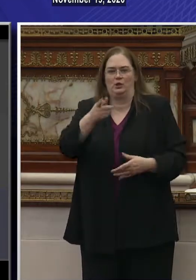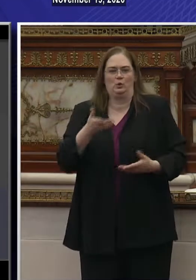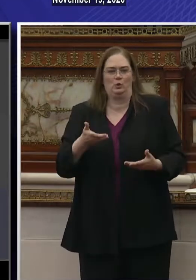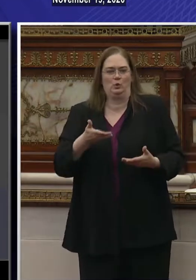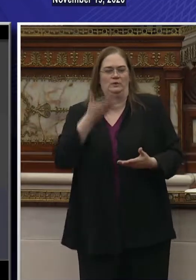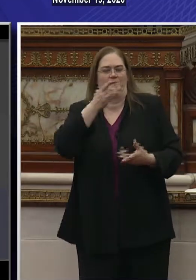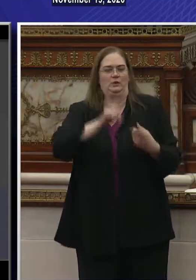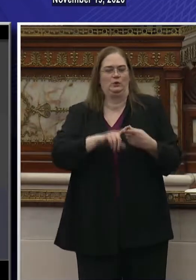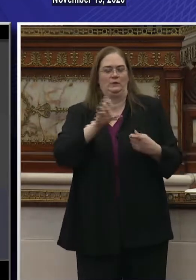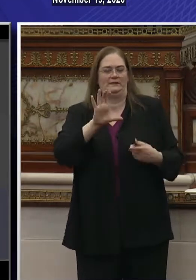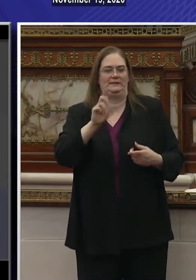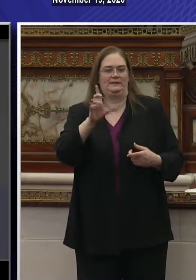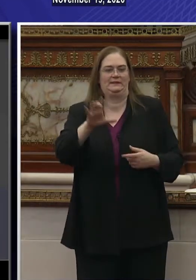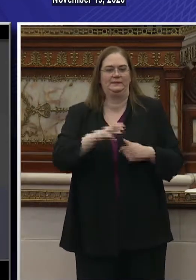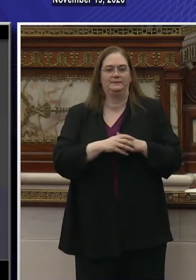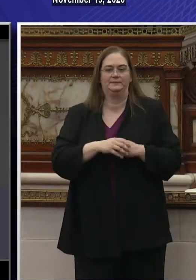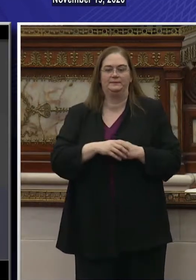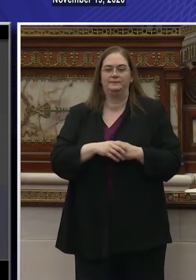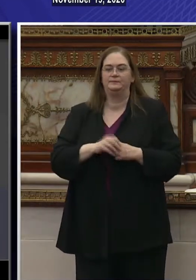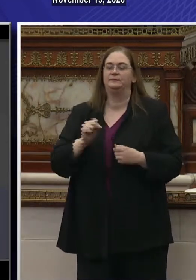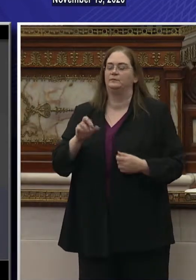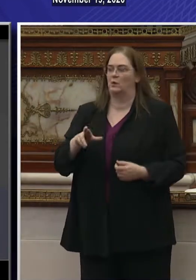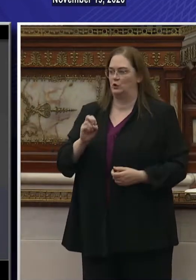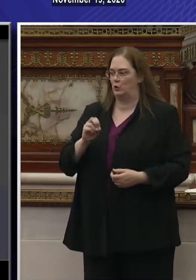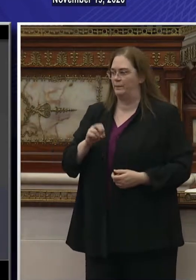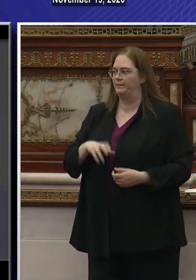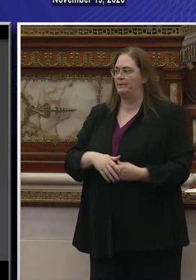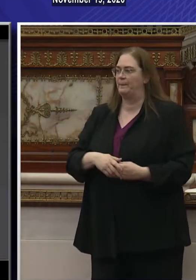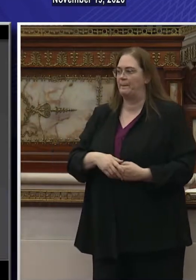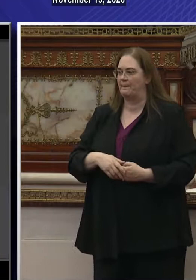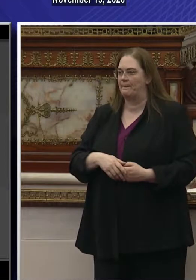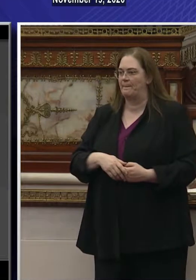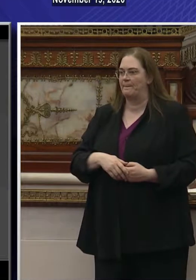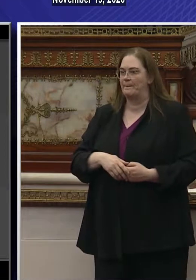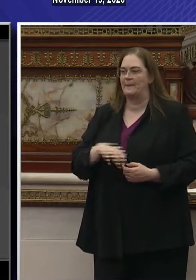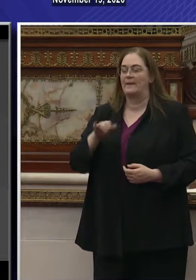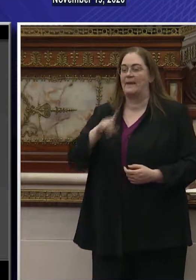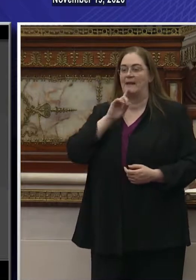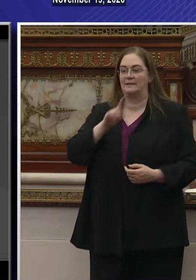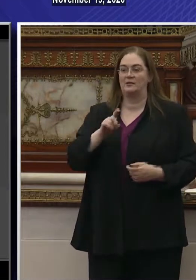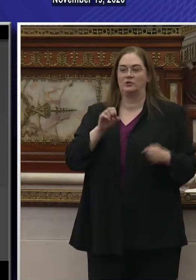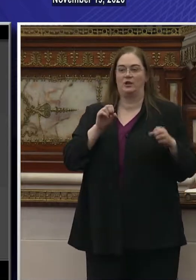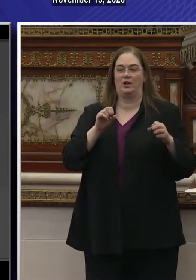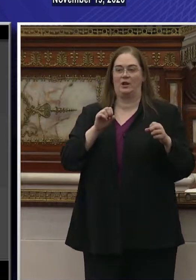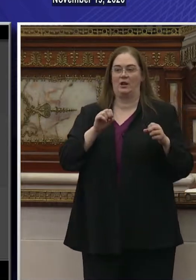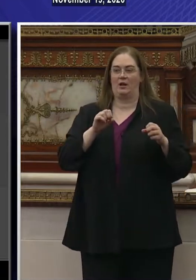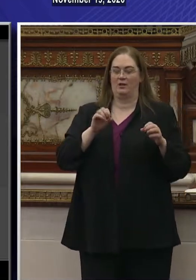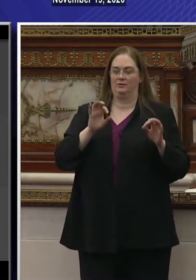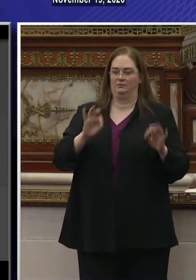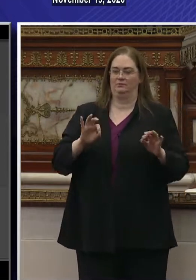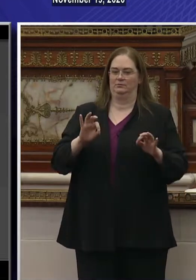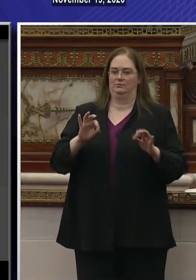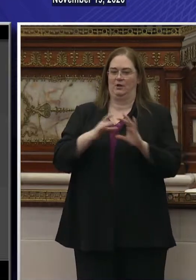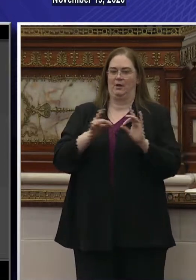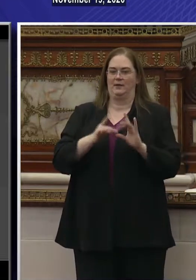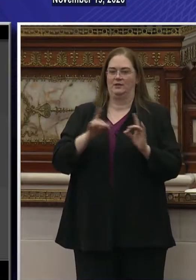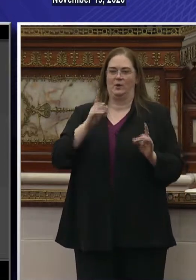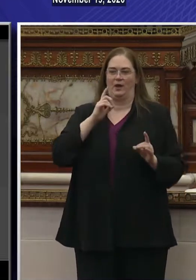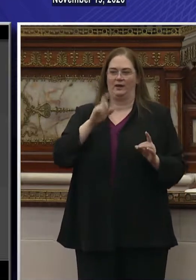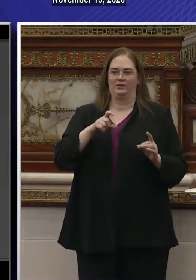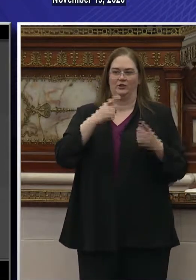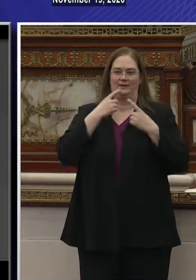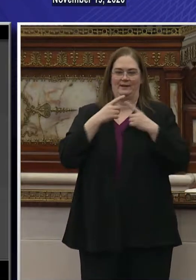to the CDC? Sure. So that is actually an opportune comment. So I can